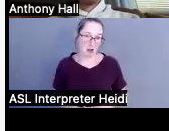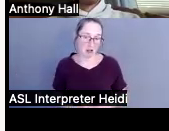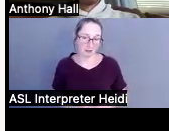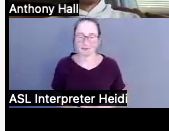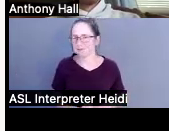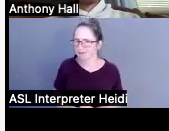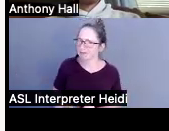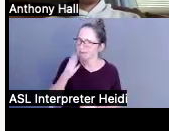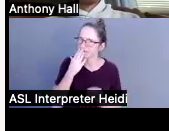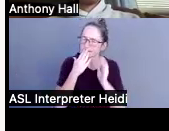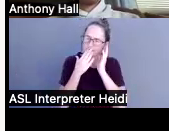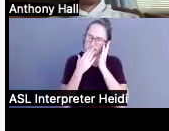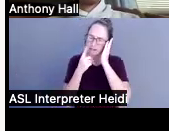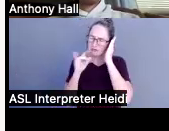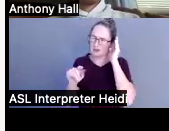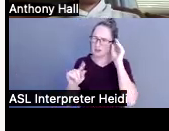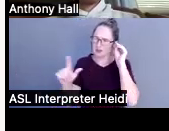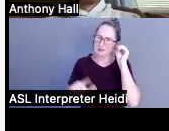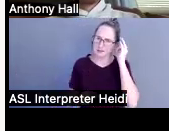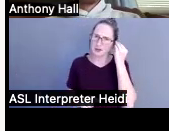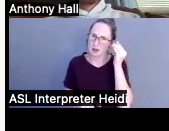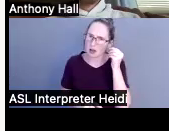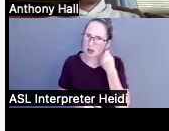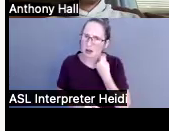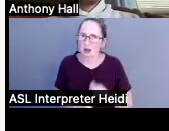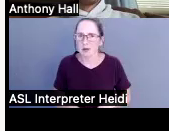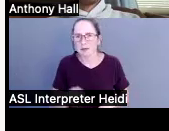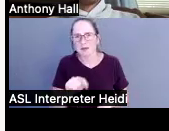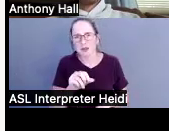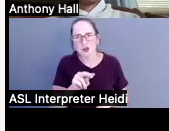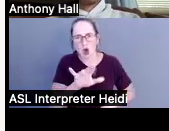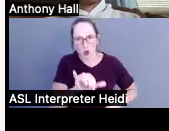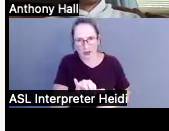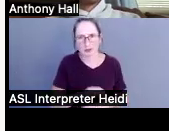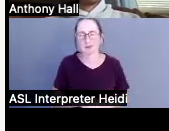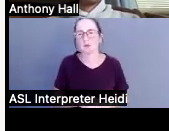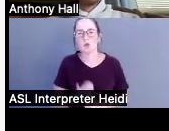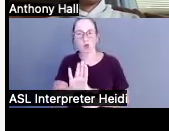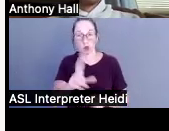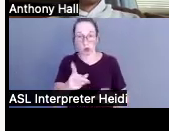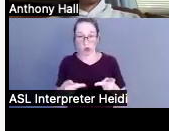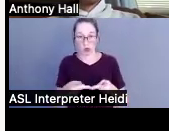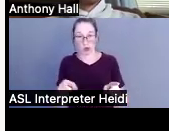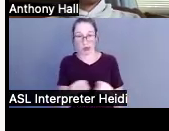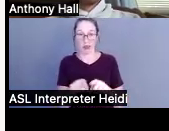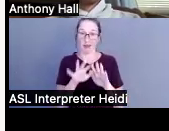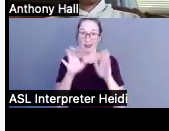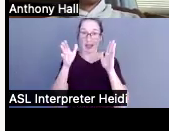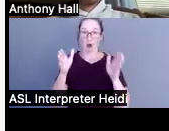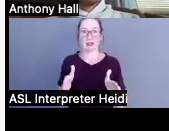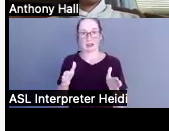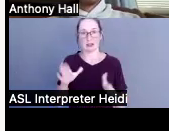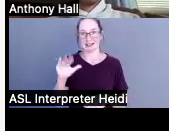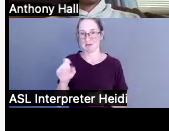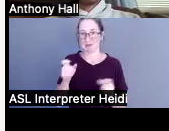Thank you for that, TL. Tony, in your position as the housing